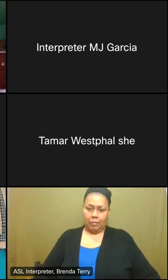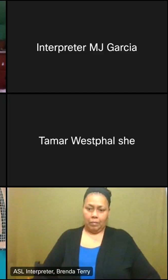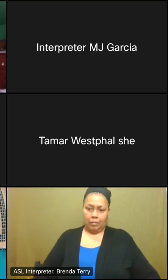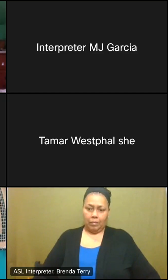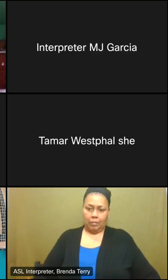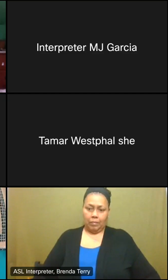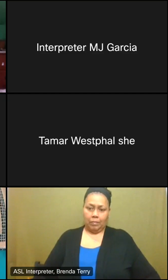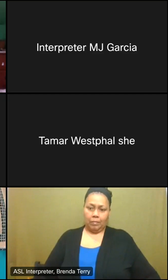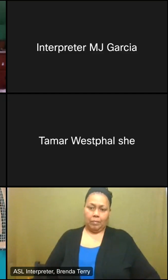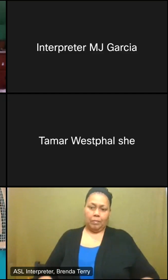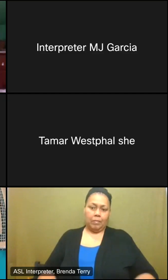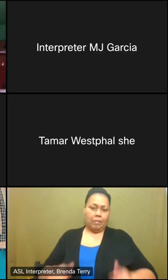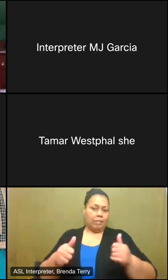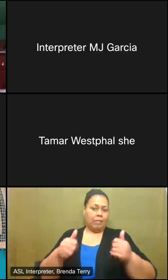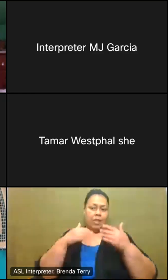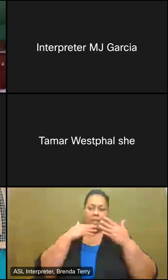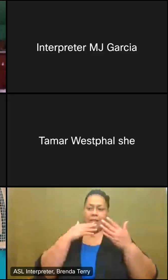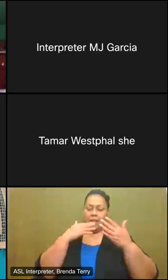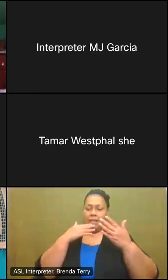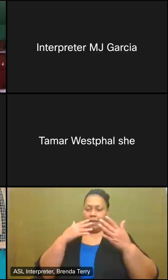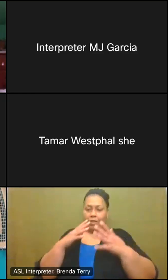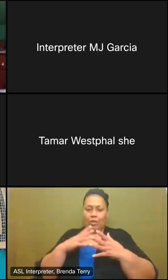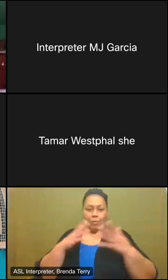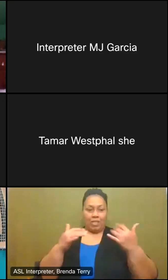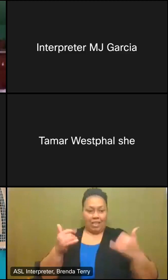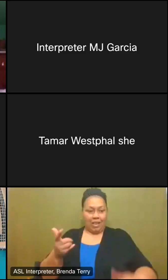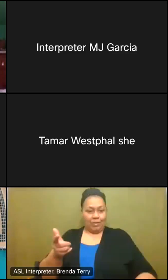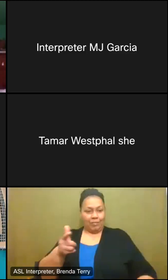Thank you so much, everyone. I will now hand it over to Cathy.